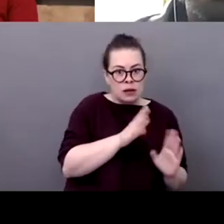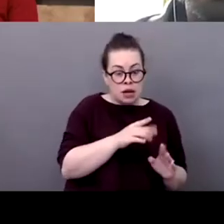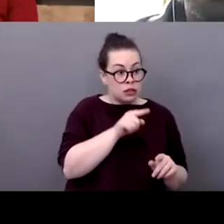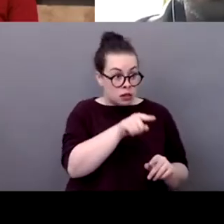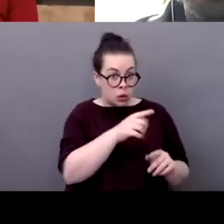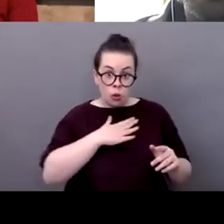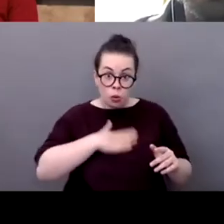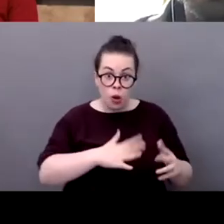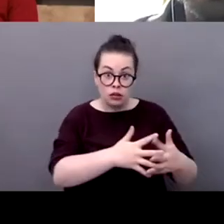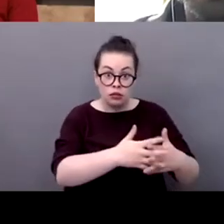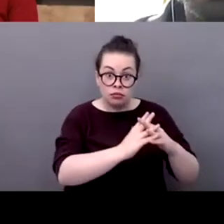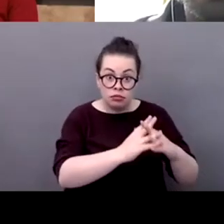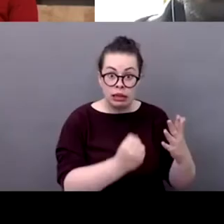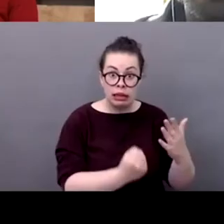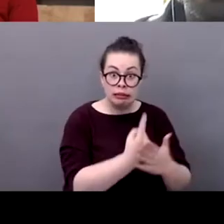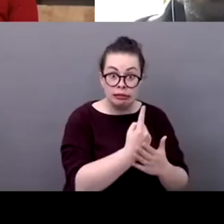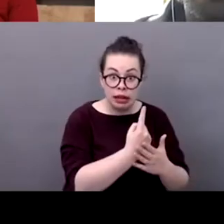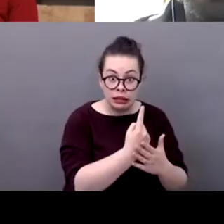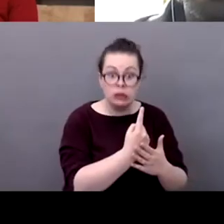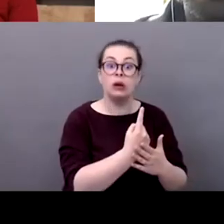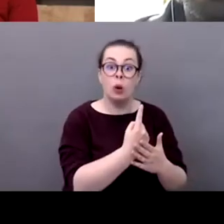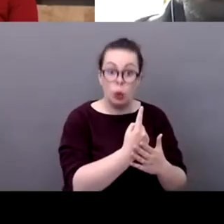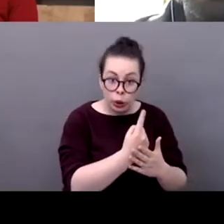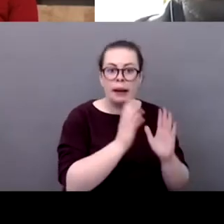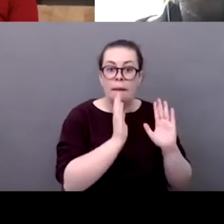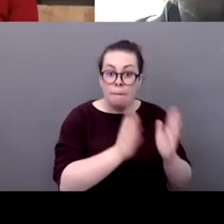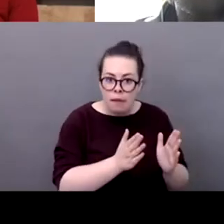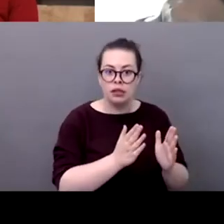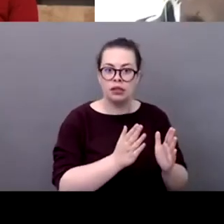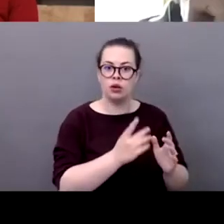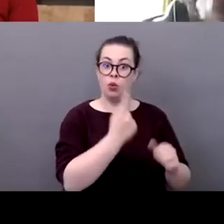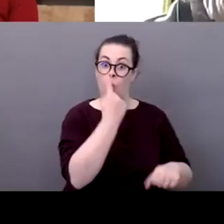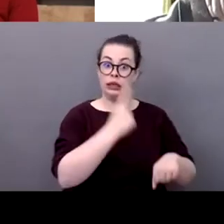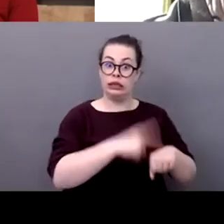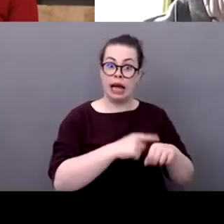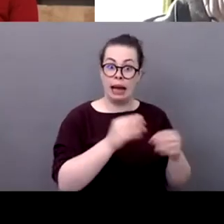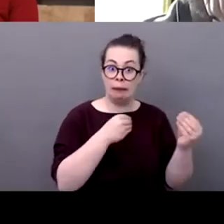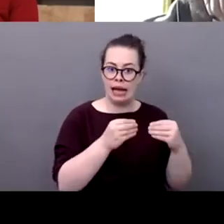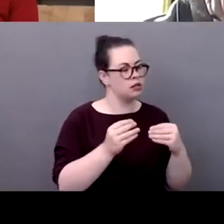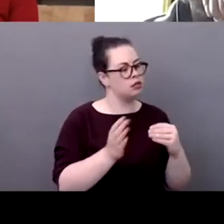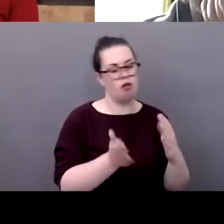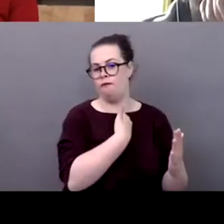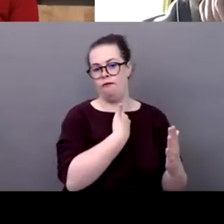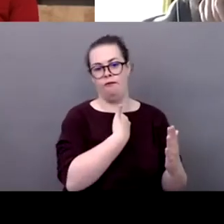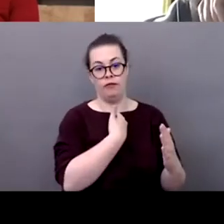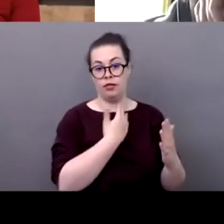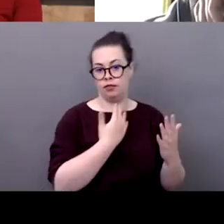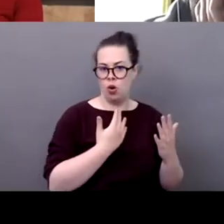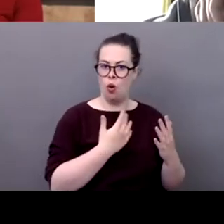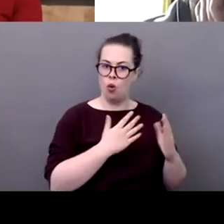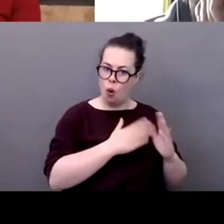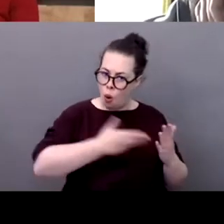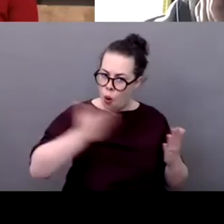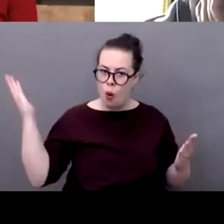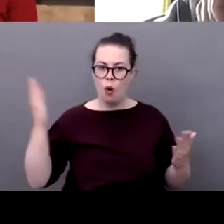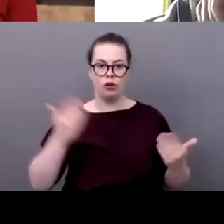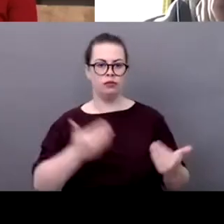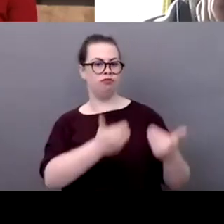Merci, Monsieur le député. Actually, you were referring to Catherine Le Guin. If you want to have a look in the Q&A